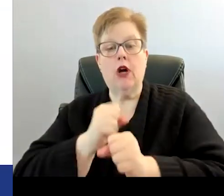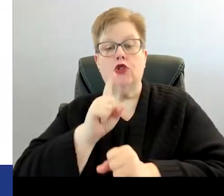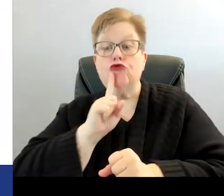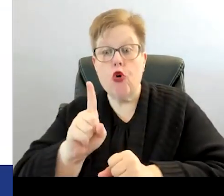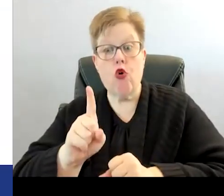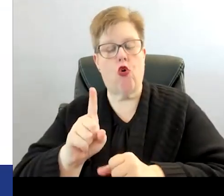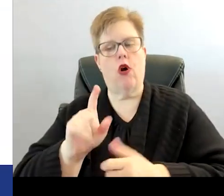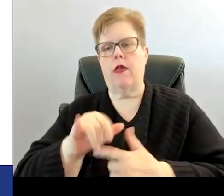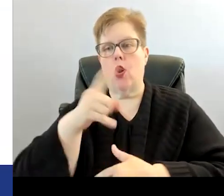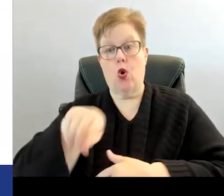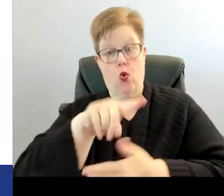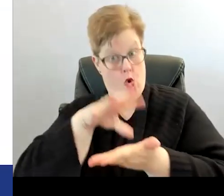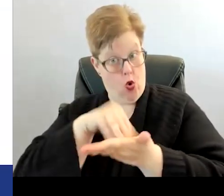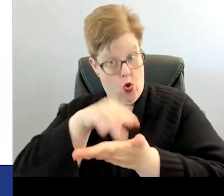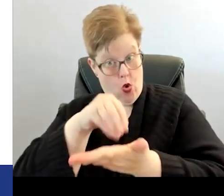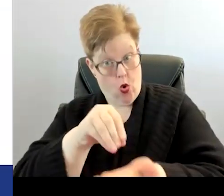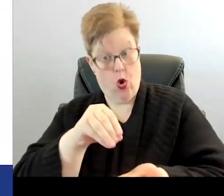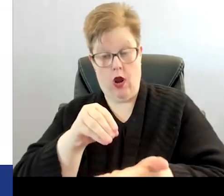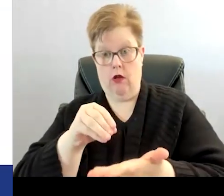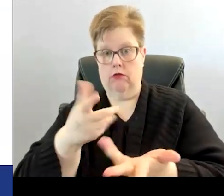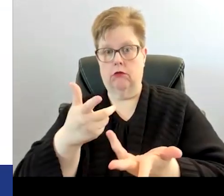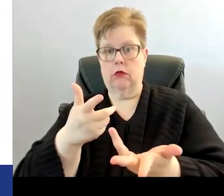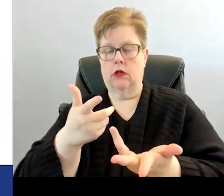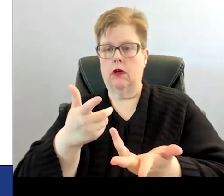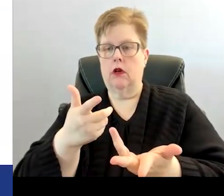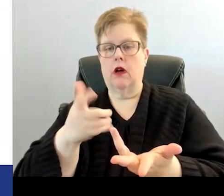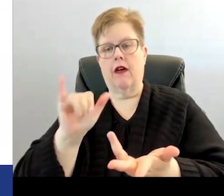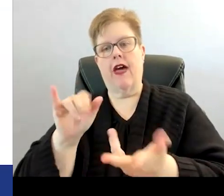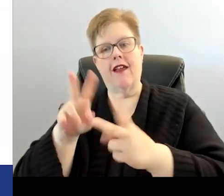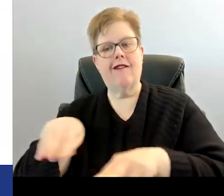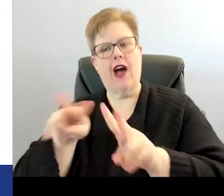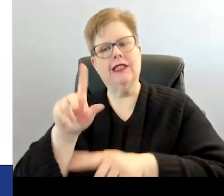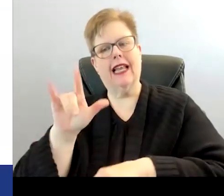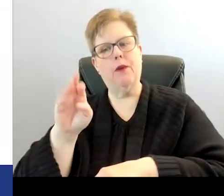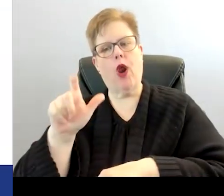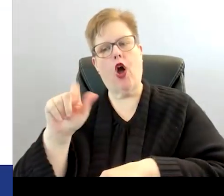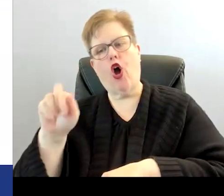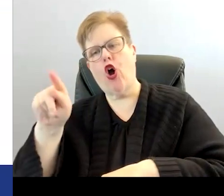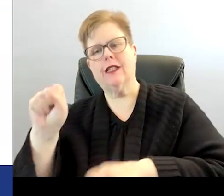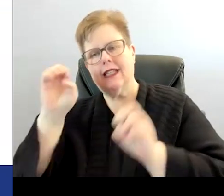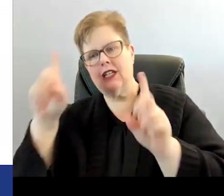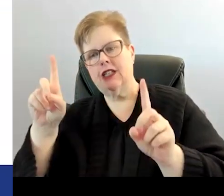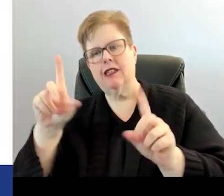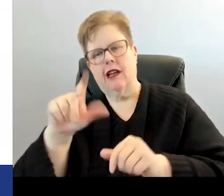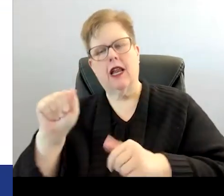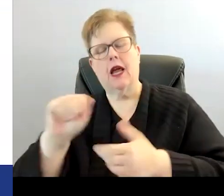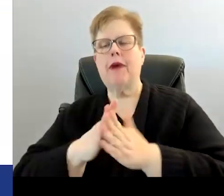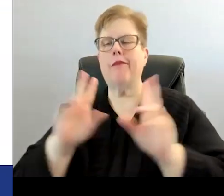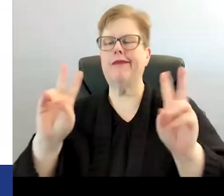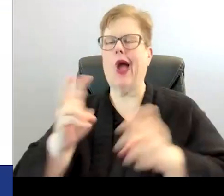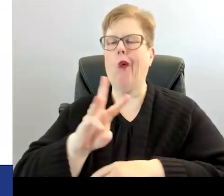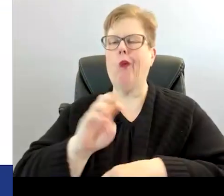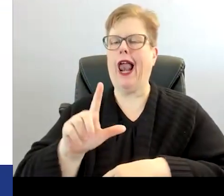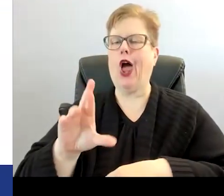not only are learning both the values of a liberal arts education, which are sometimes talked about as becoming a well-rounded